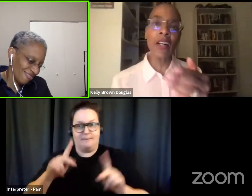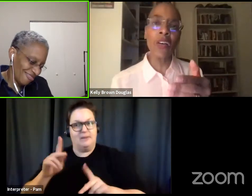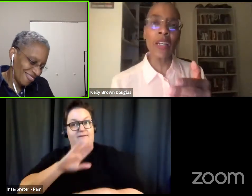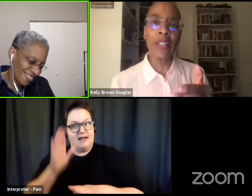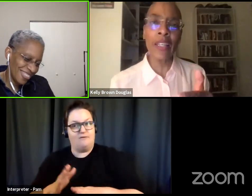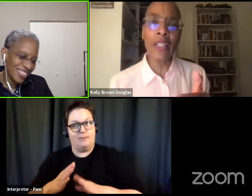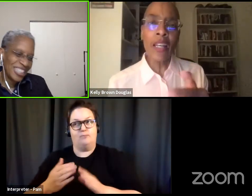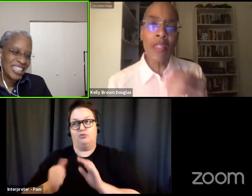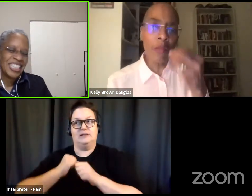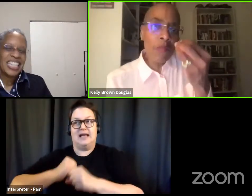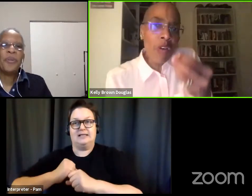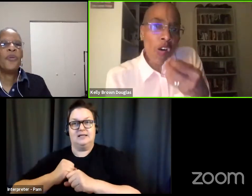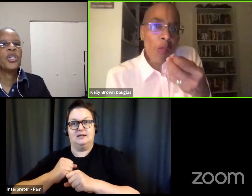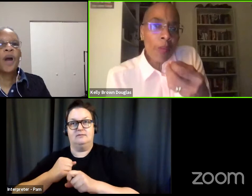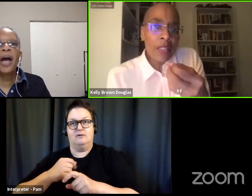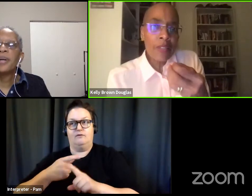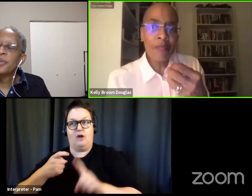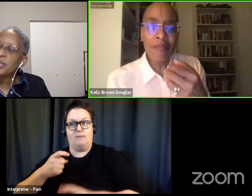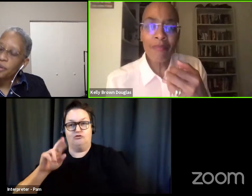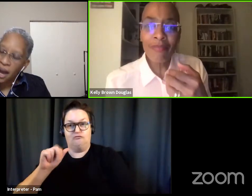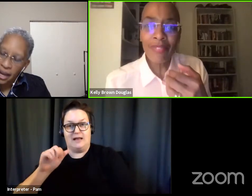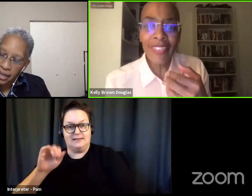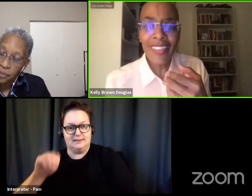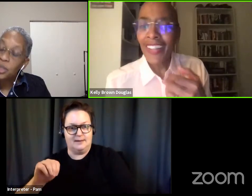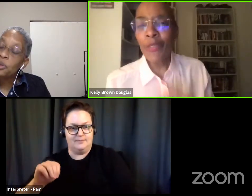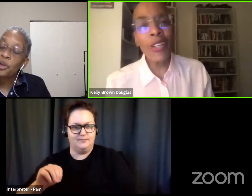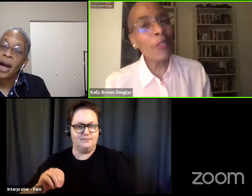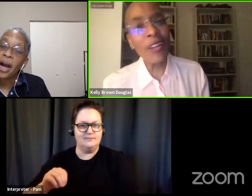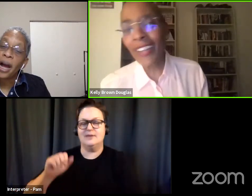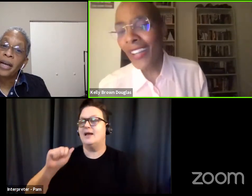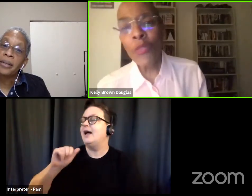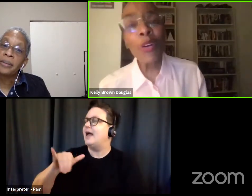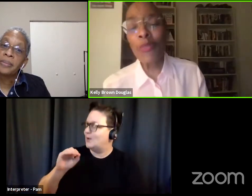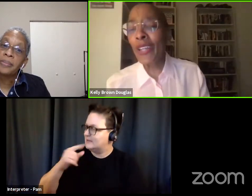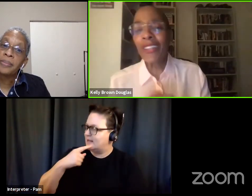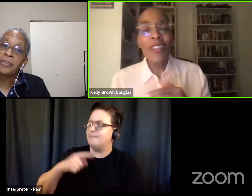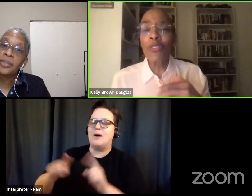Right, you know, and the more we try.